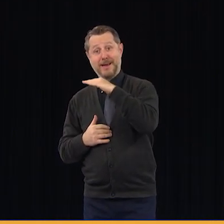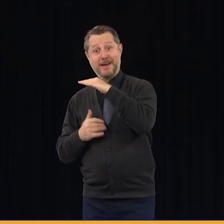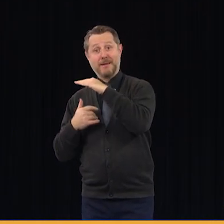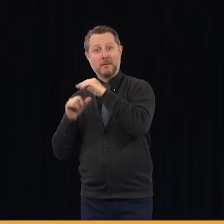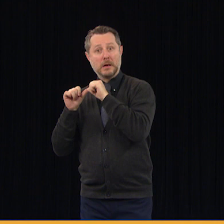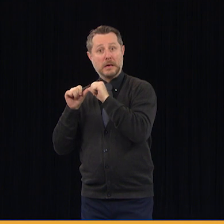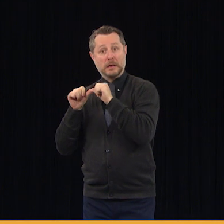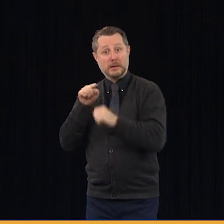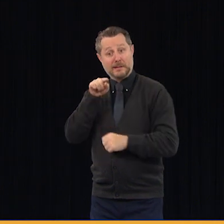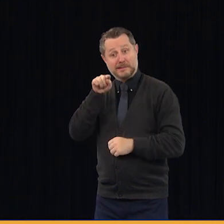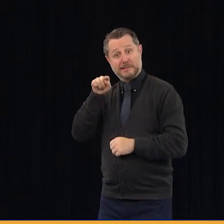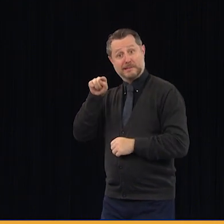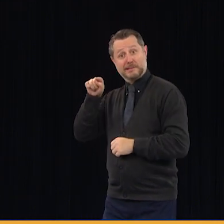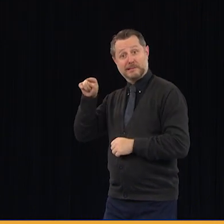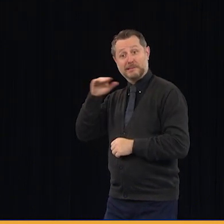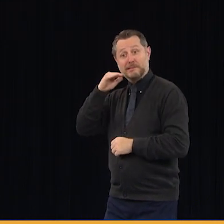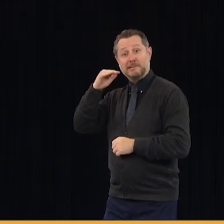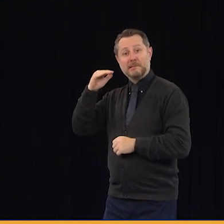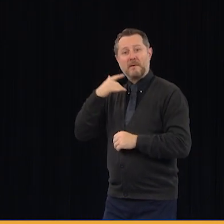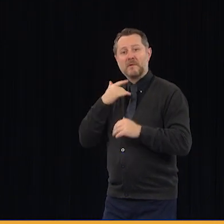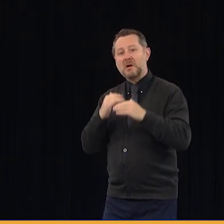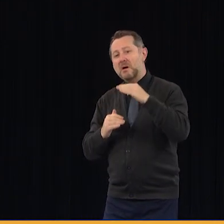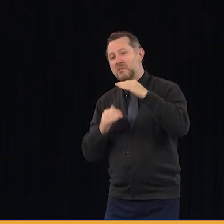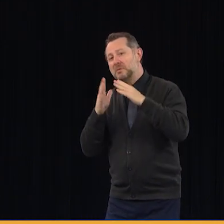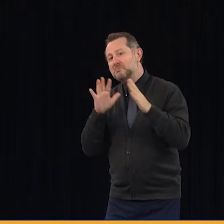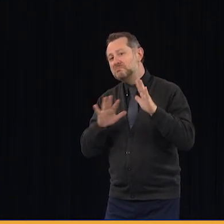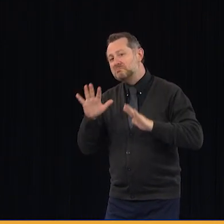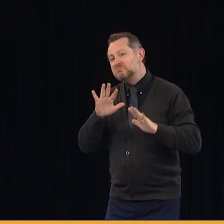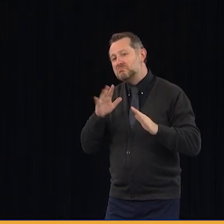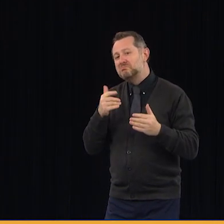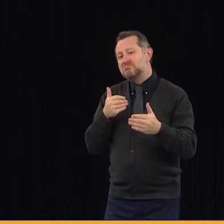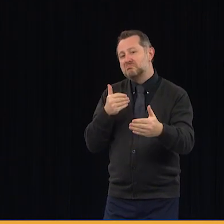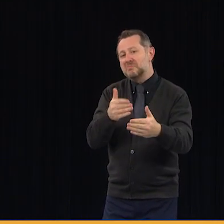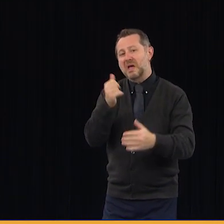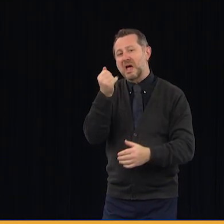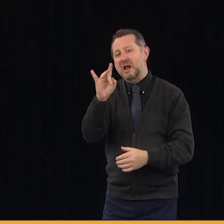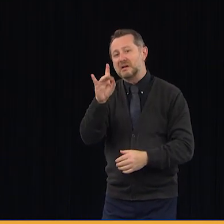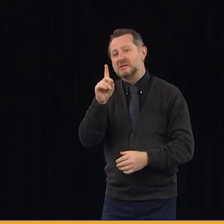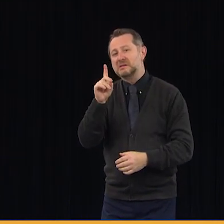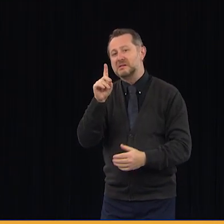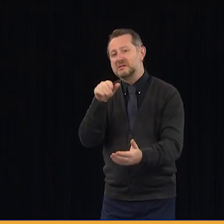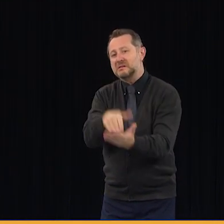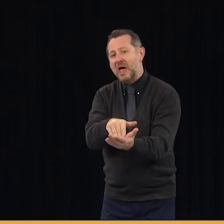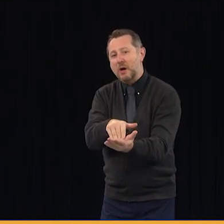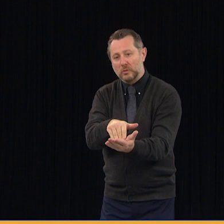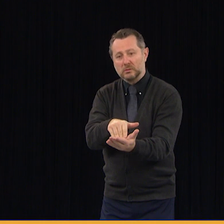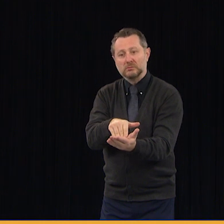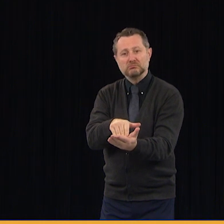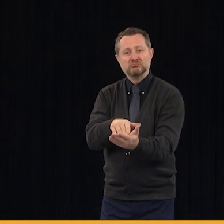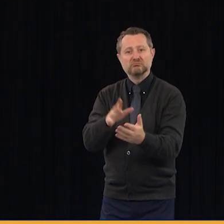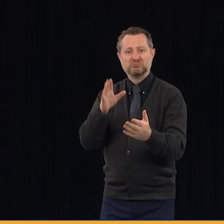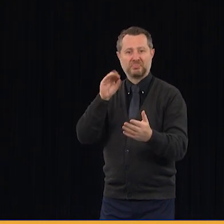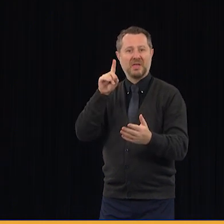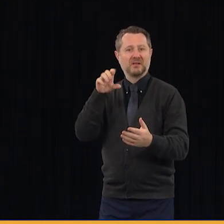about 18,000 people hospitalized right now.